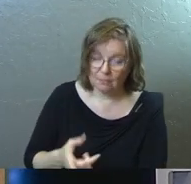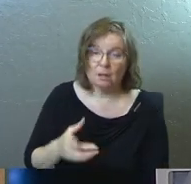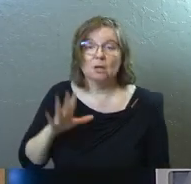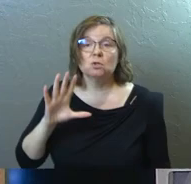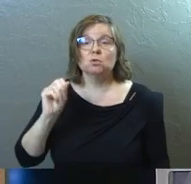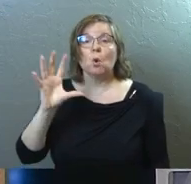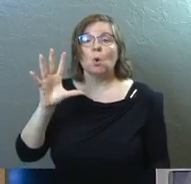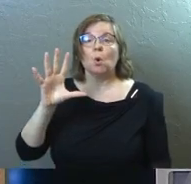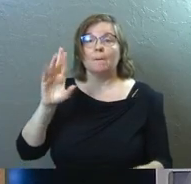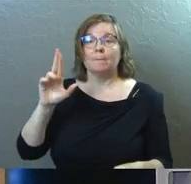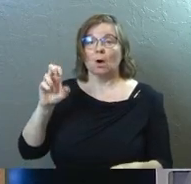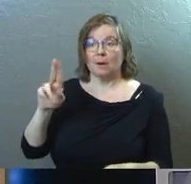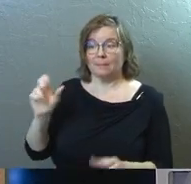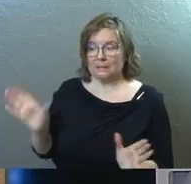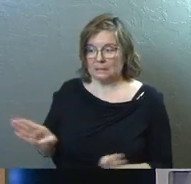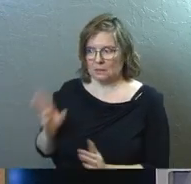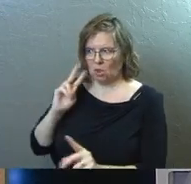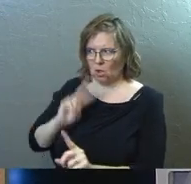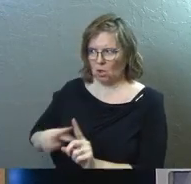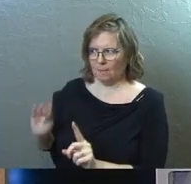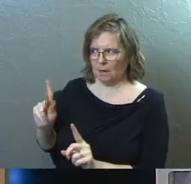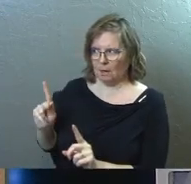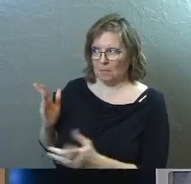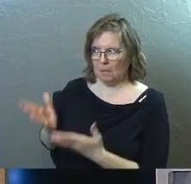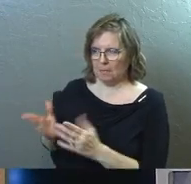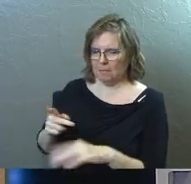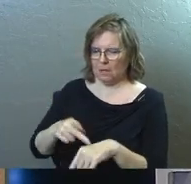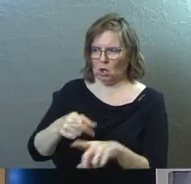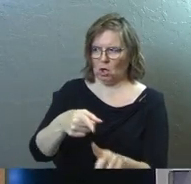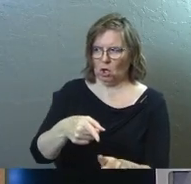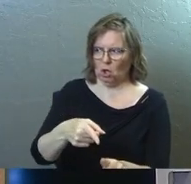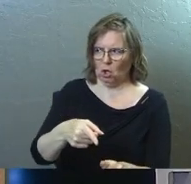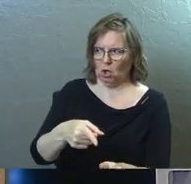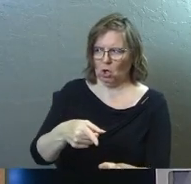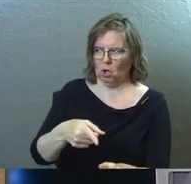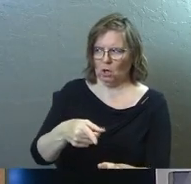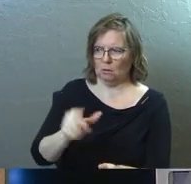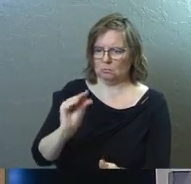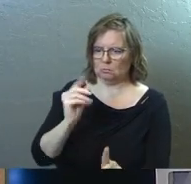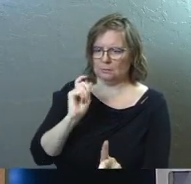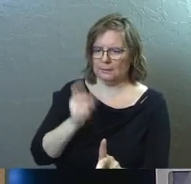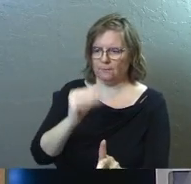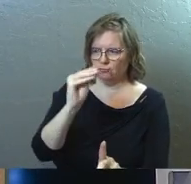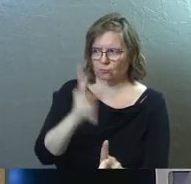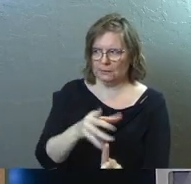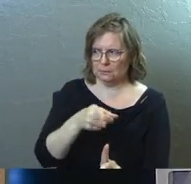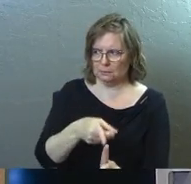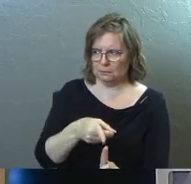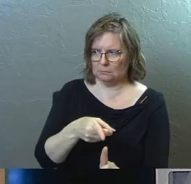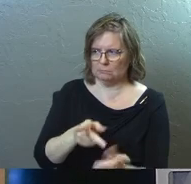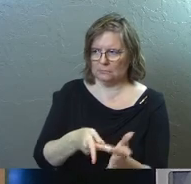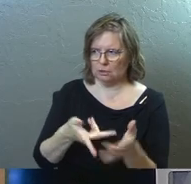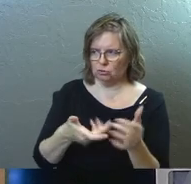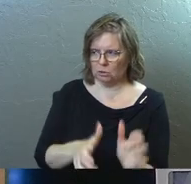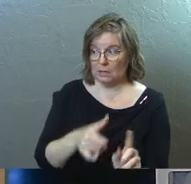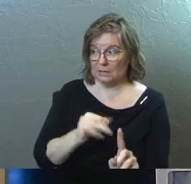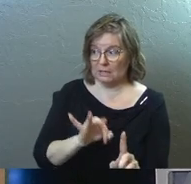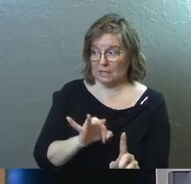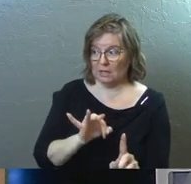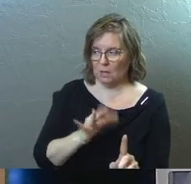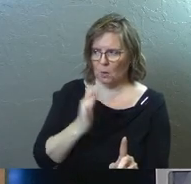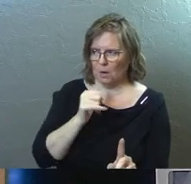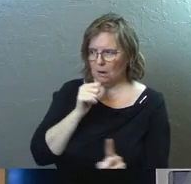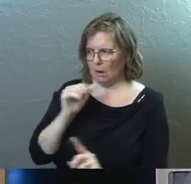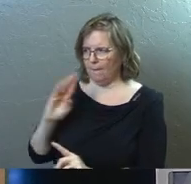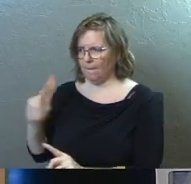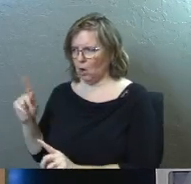at Mark, maybe he goes, well, Peter got this grace. Peter got another chance. If Peter, why